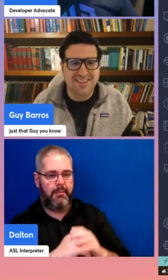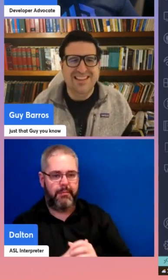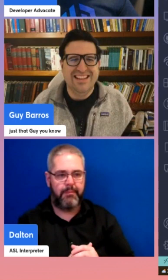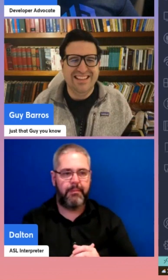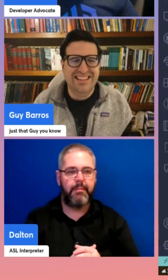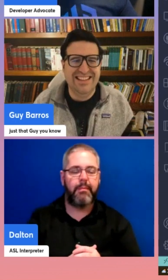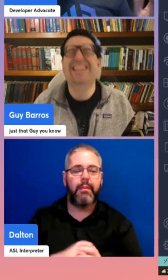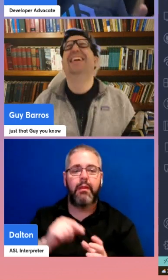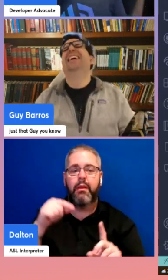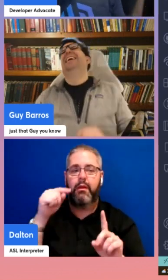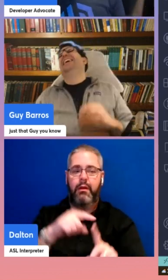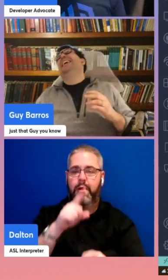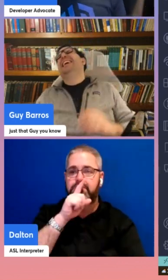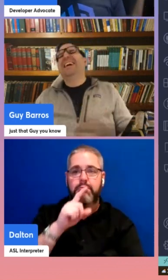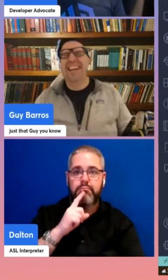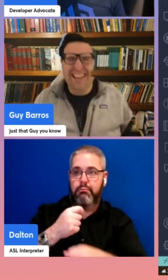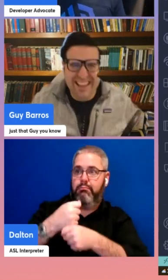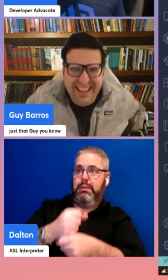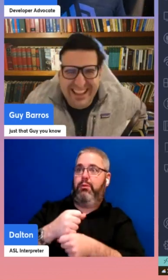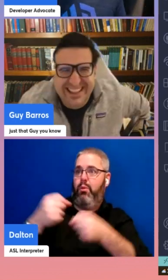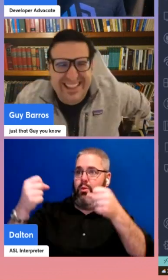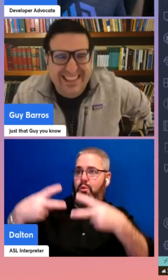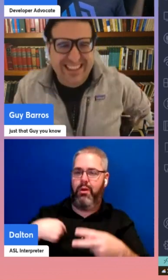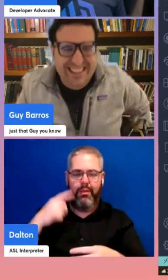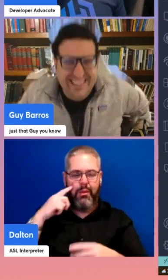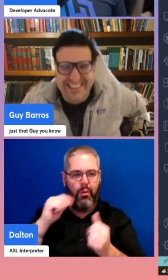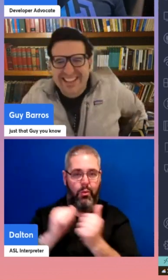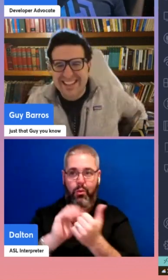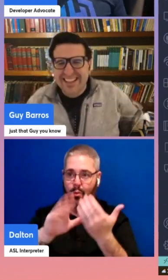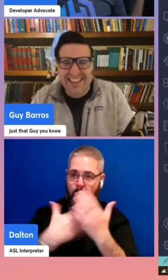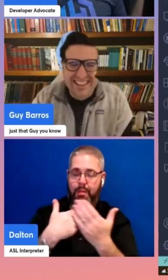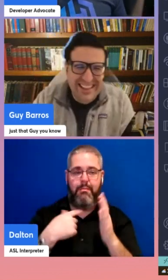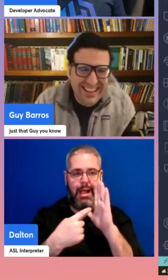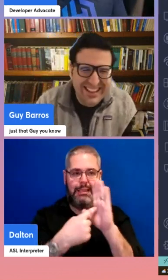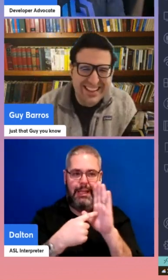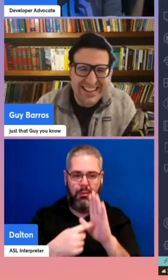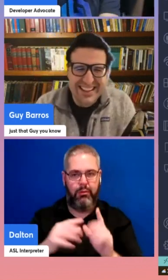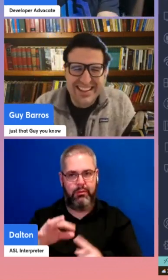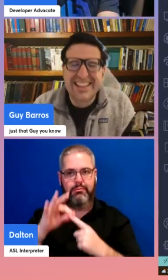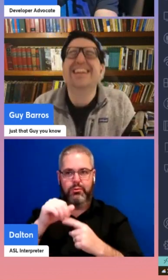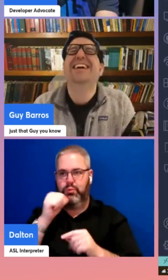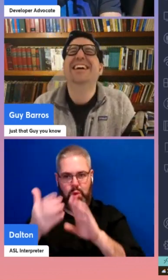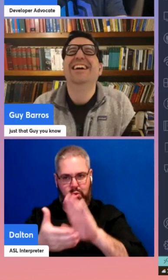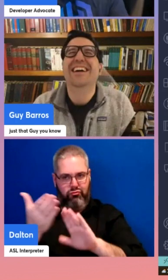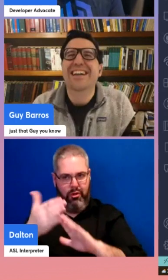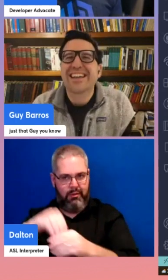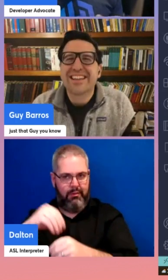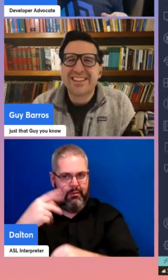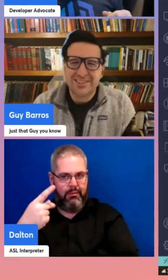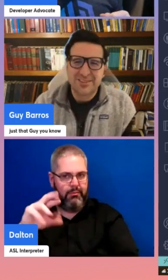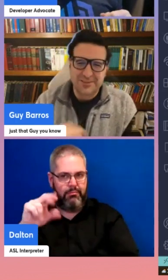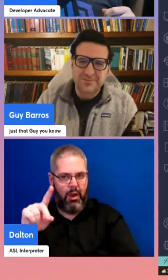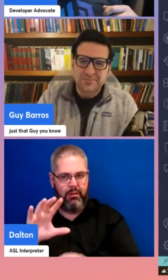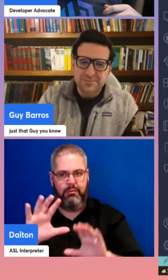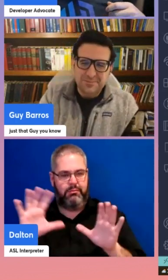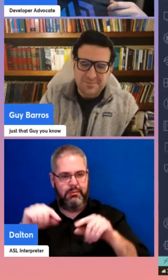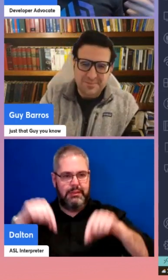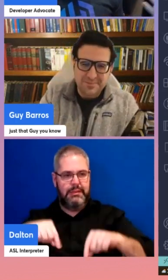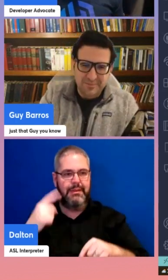say this in production code. Like, I think caveat with any of my demos, which is basically like, do not run this in production. This is for